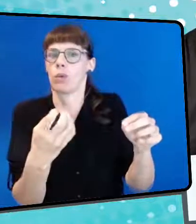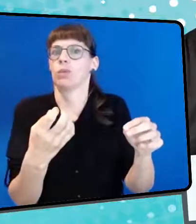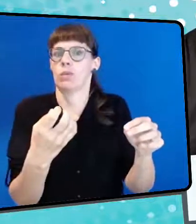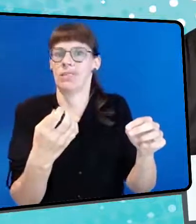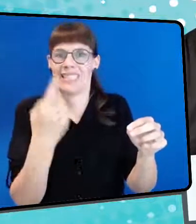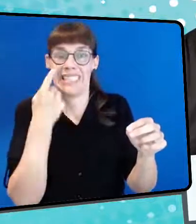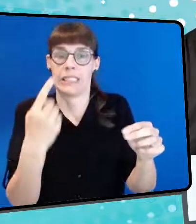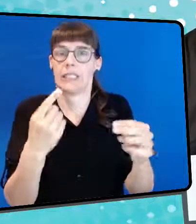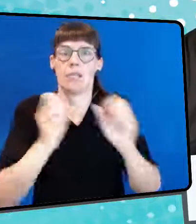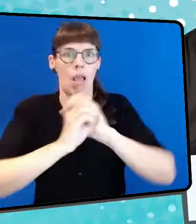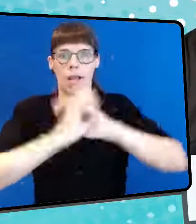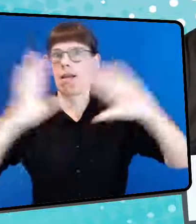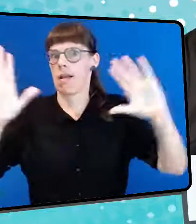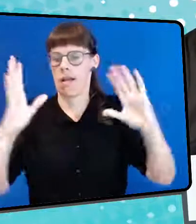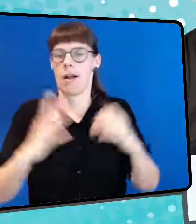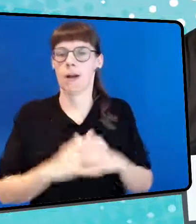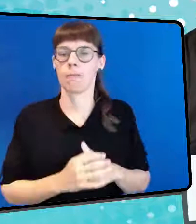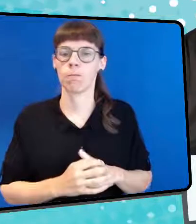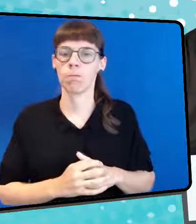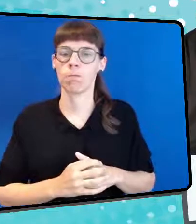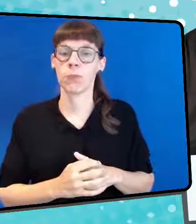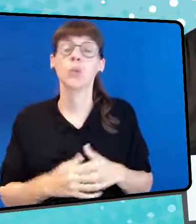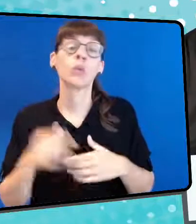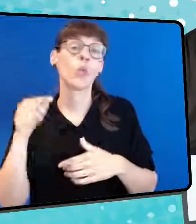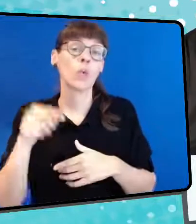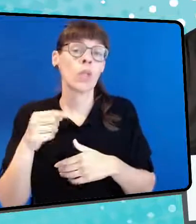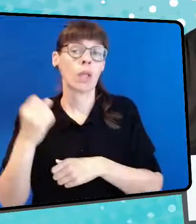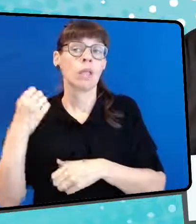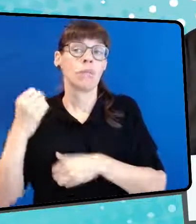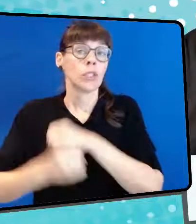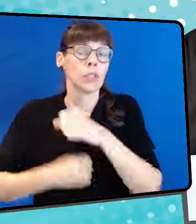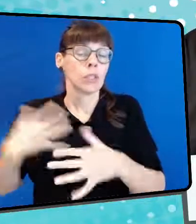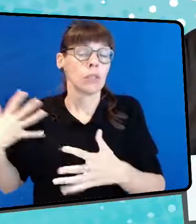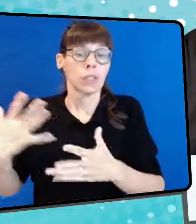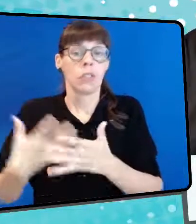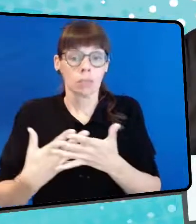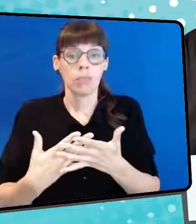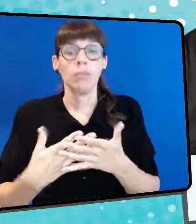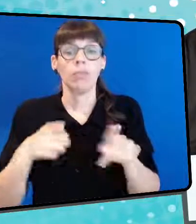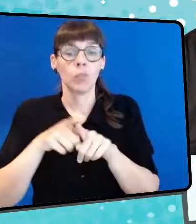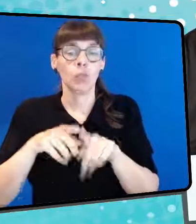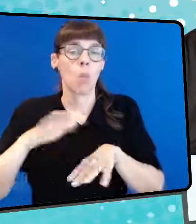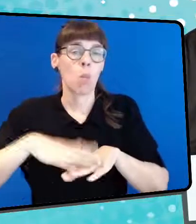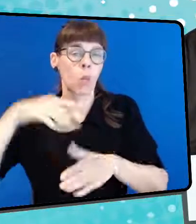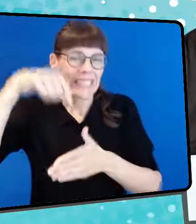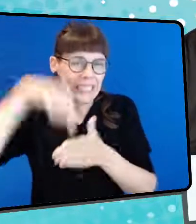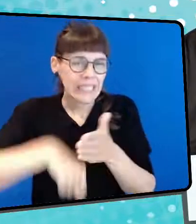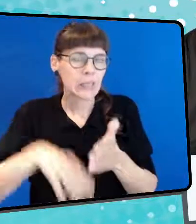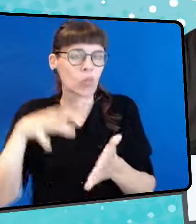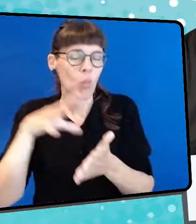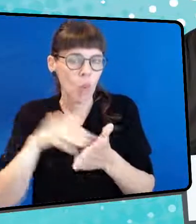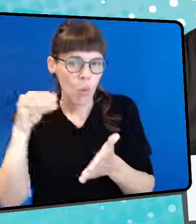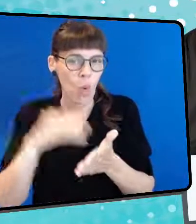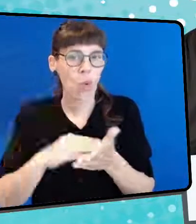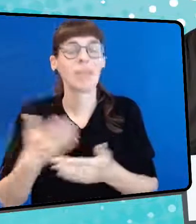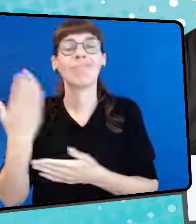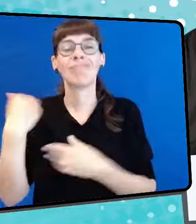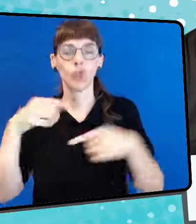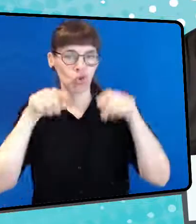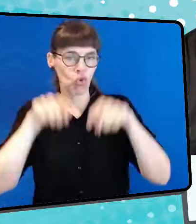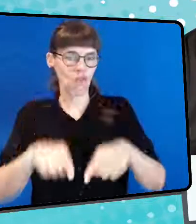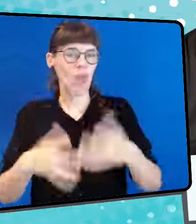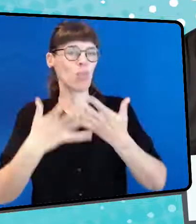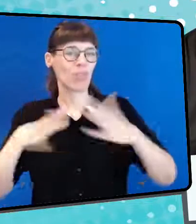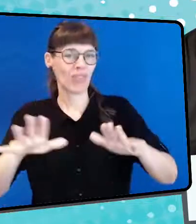learning, and then the team published really a landmark paper in November